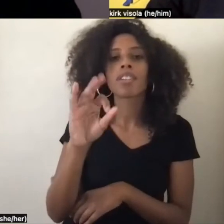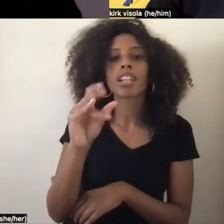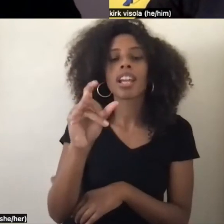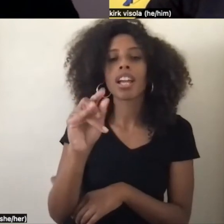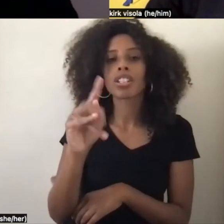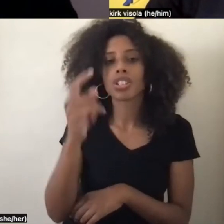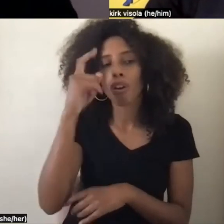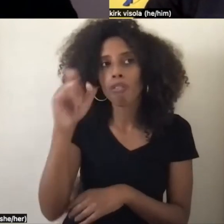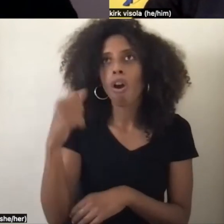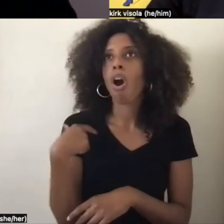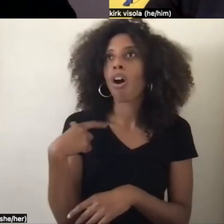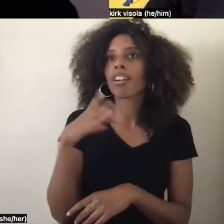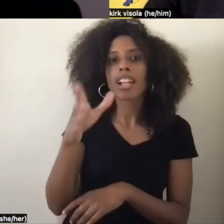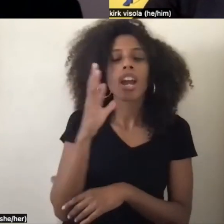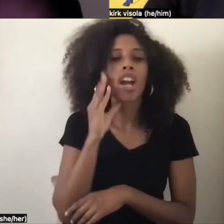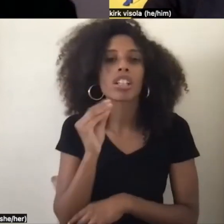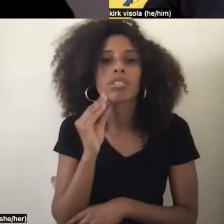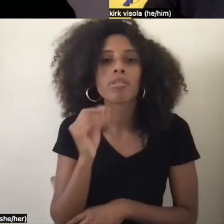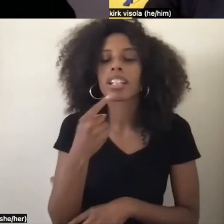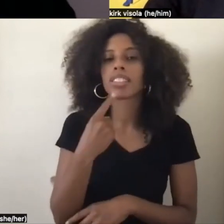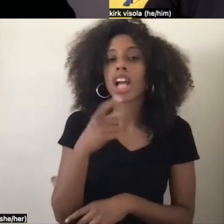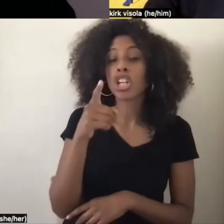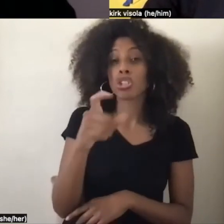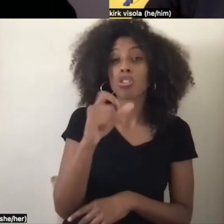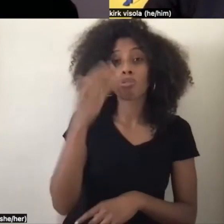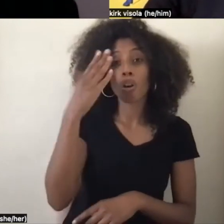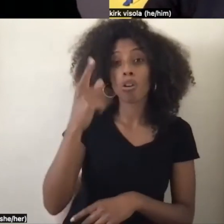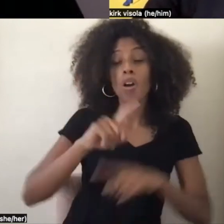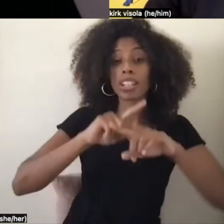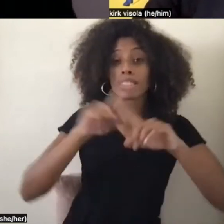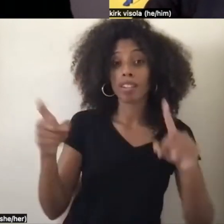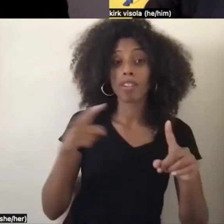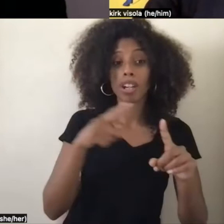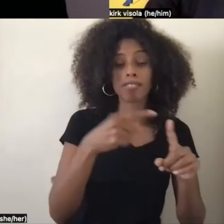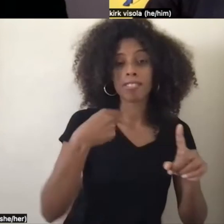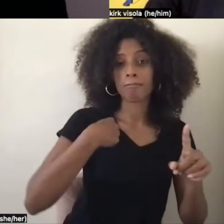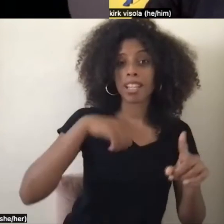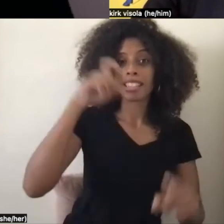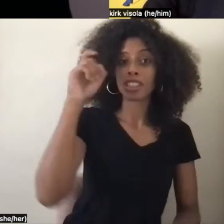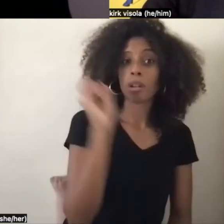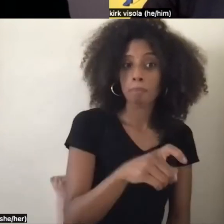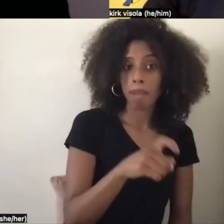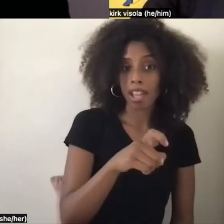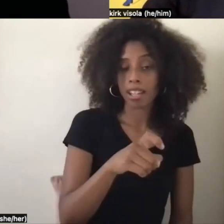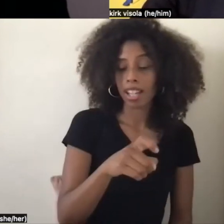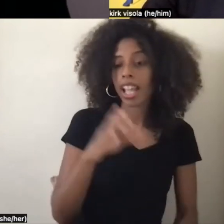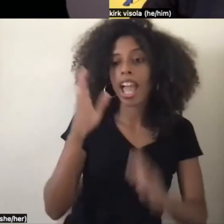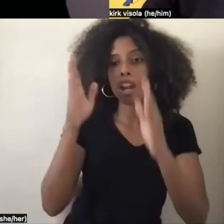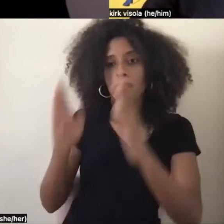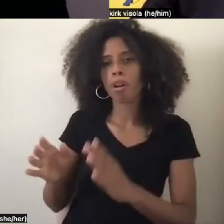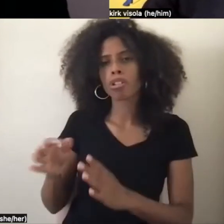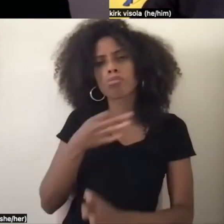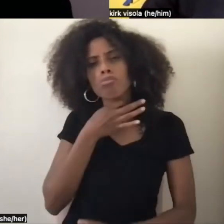the difference between me demanding education and a person being inquisitive, like